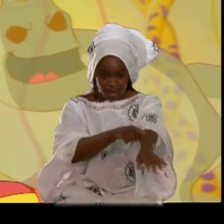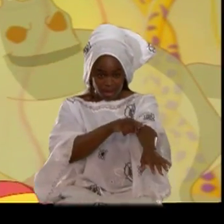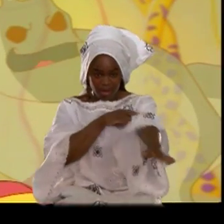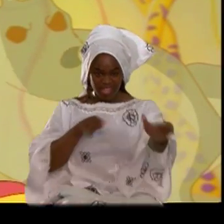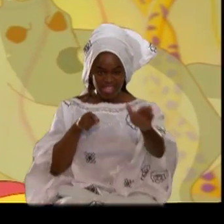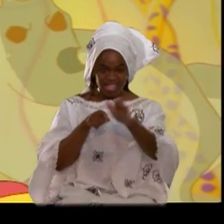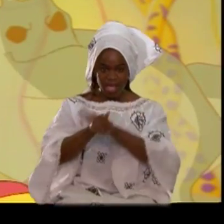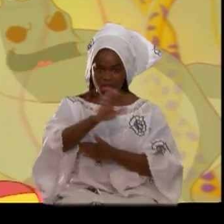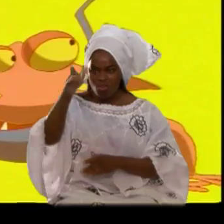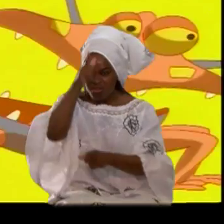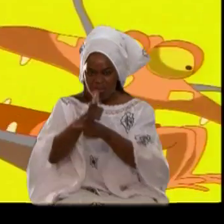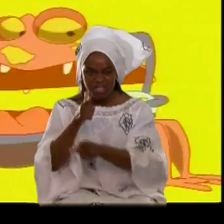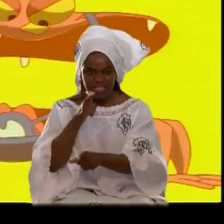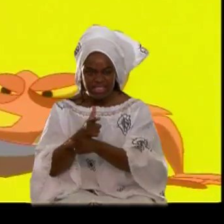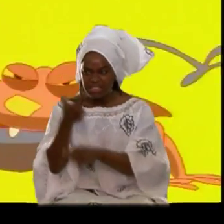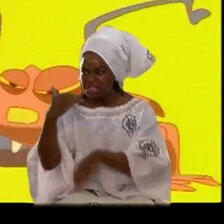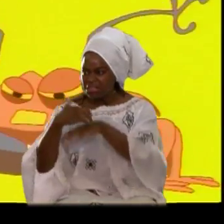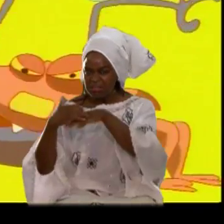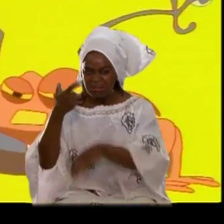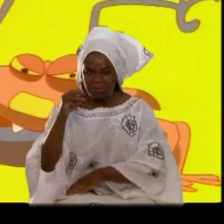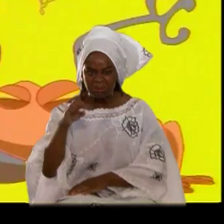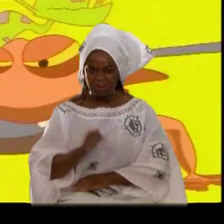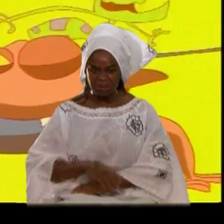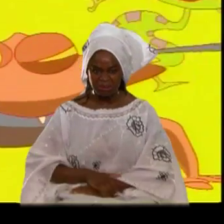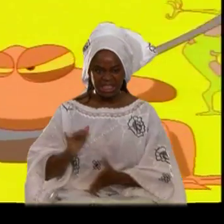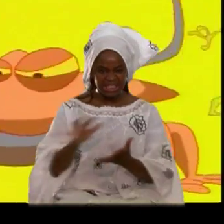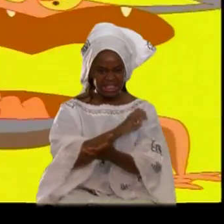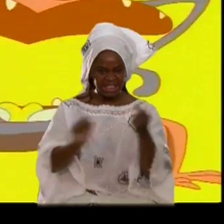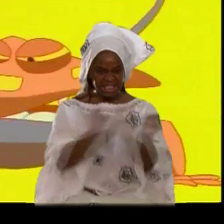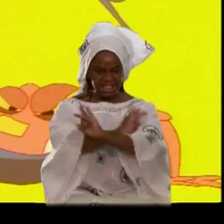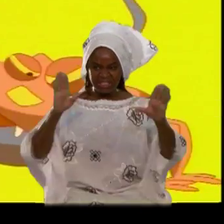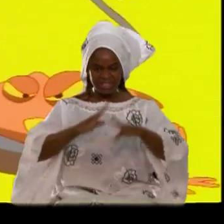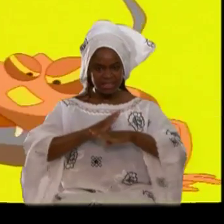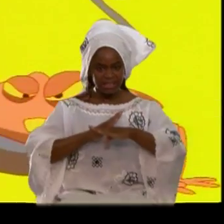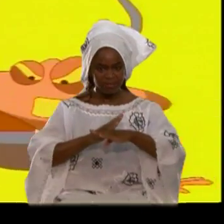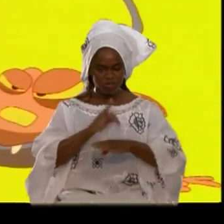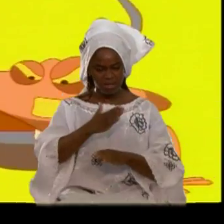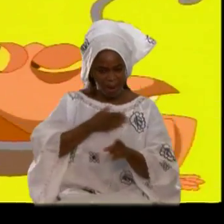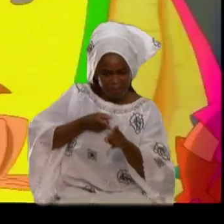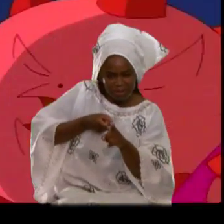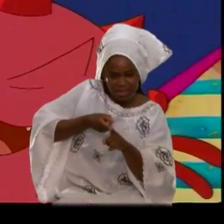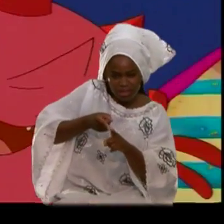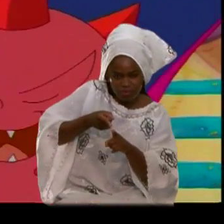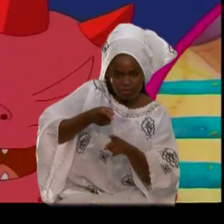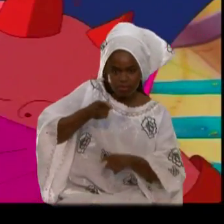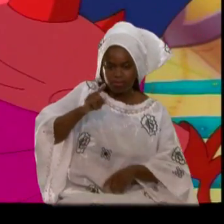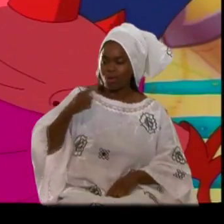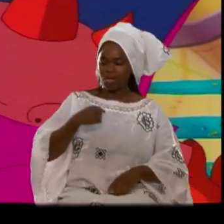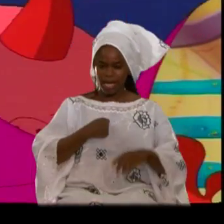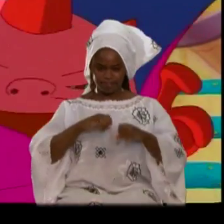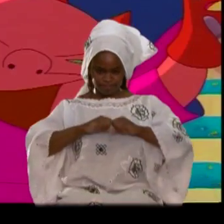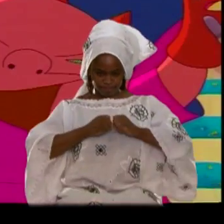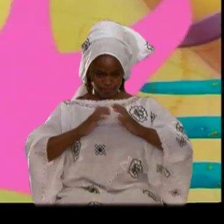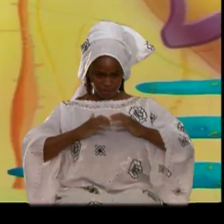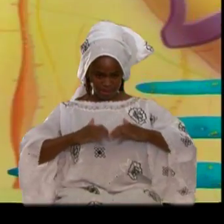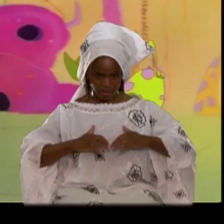is a constant nightmare. You can follow and install yourselves peacefully in his midst and bring about his death in the short or the long term. People will say AIDS